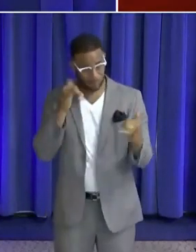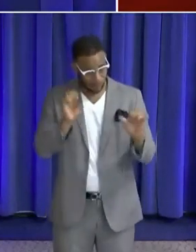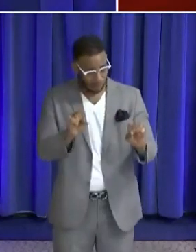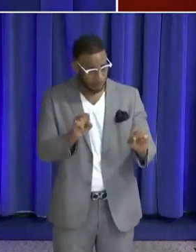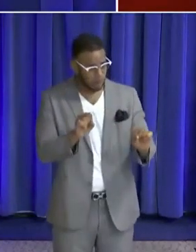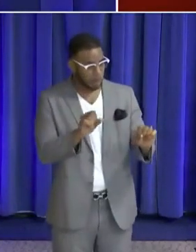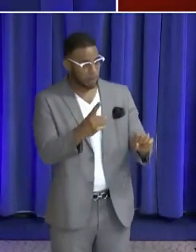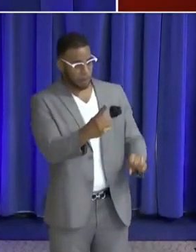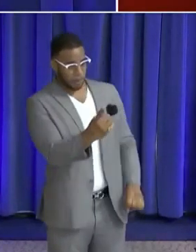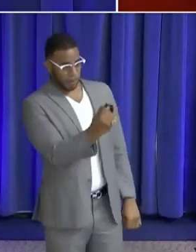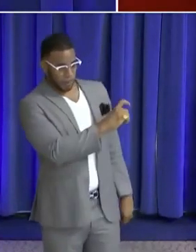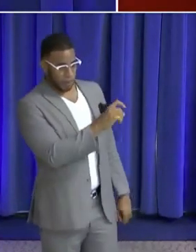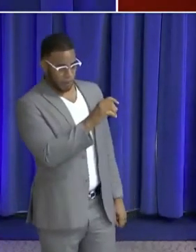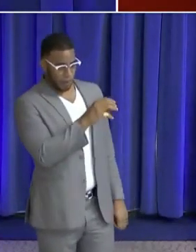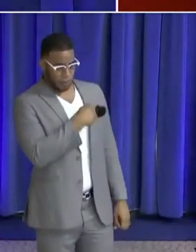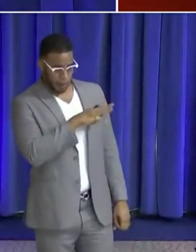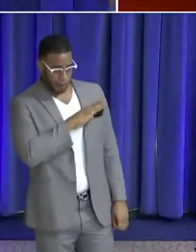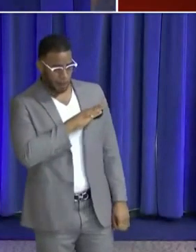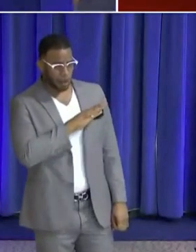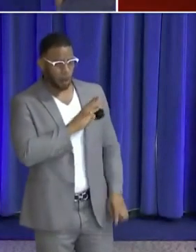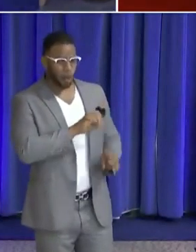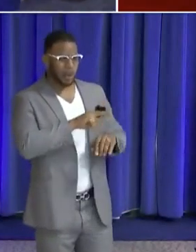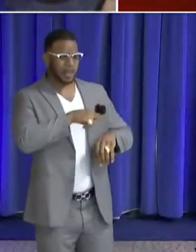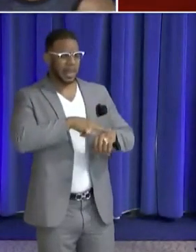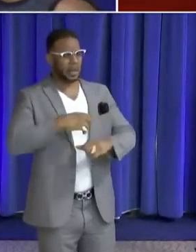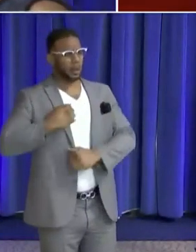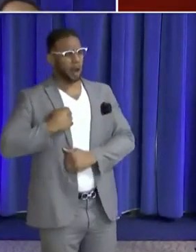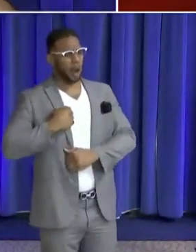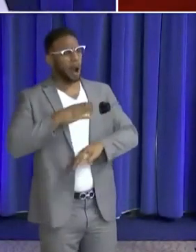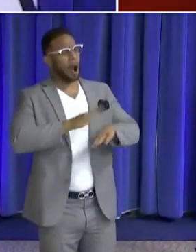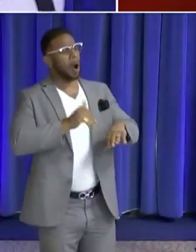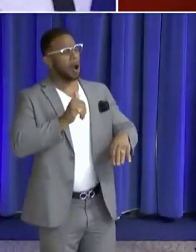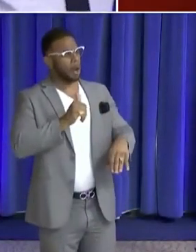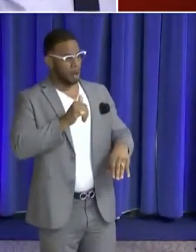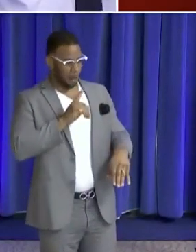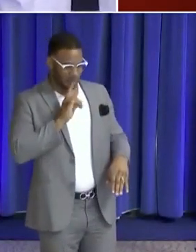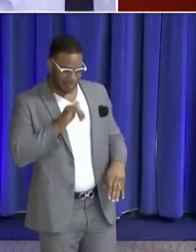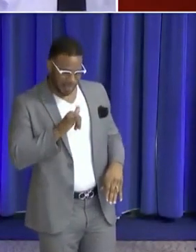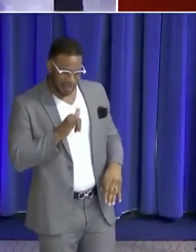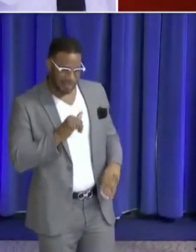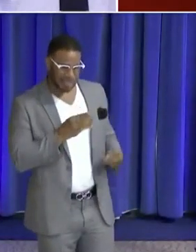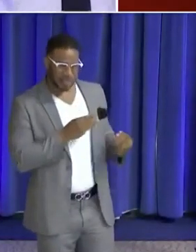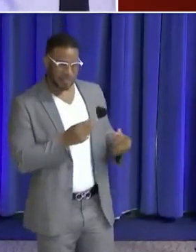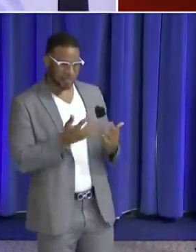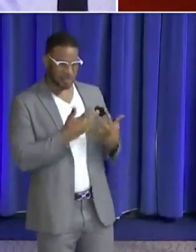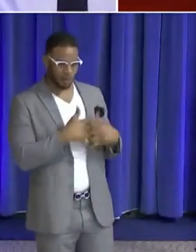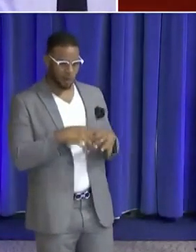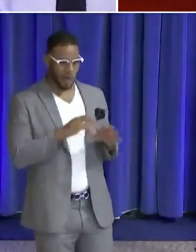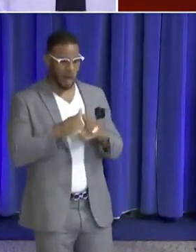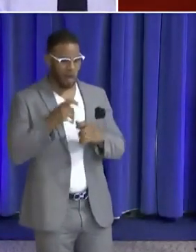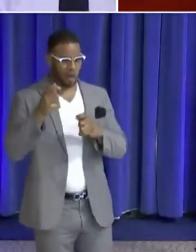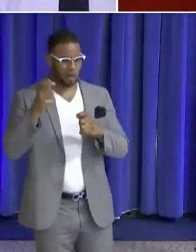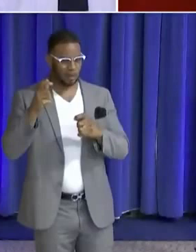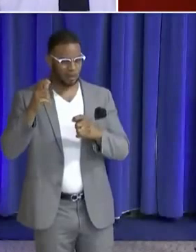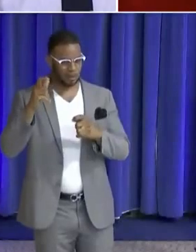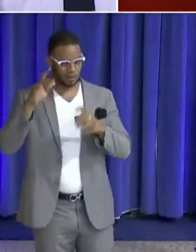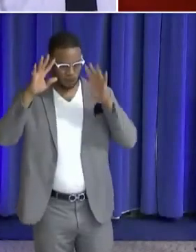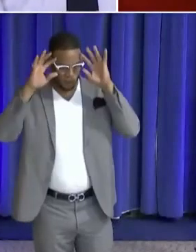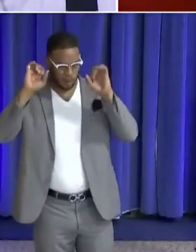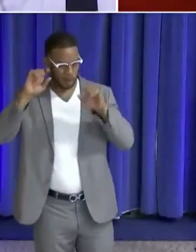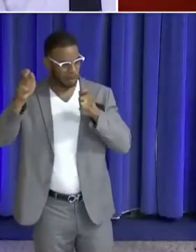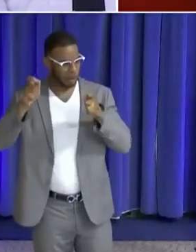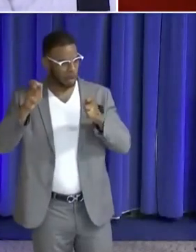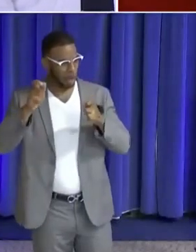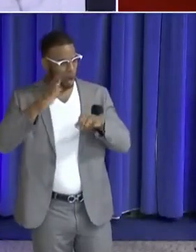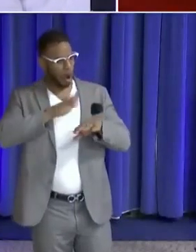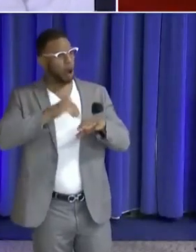Mayor Bowser, when the National Guard was called up, was that seamless and flawless how the administration called up our